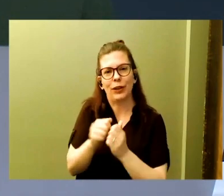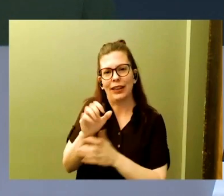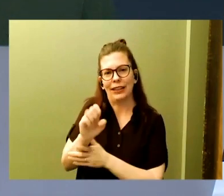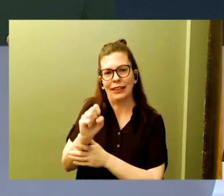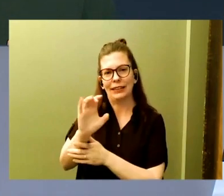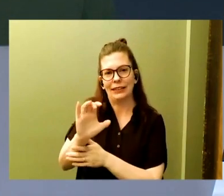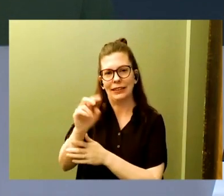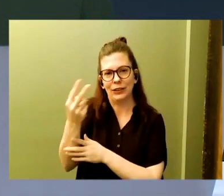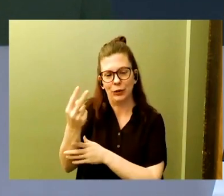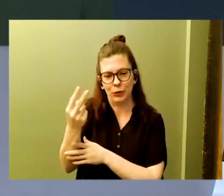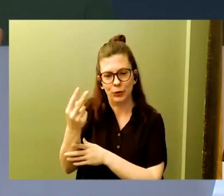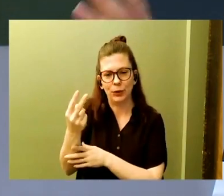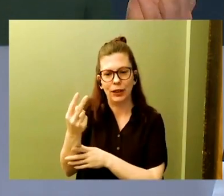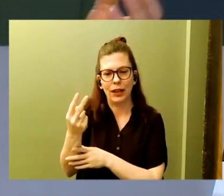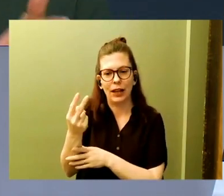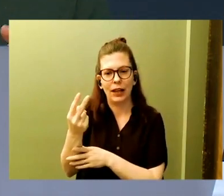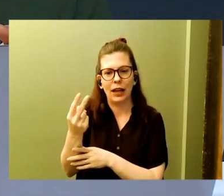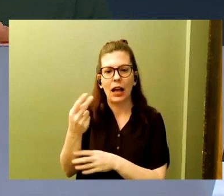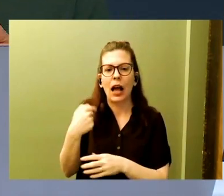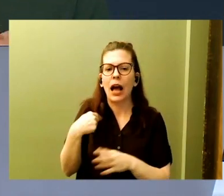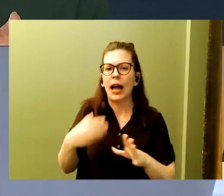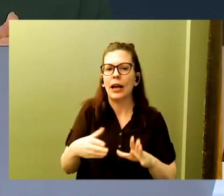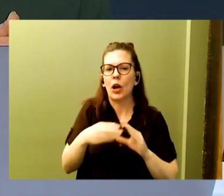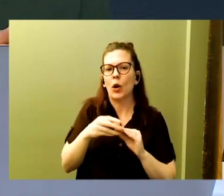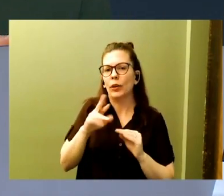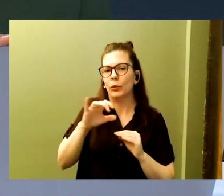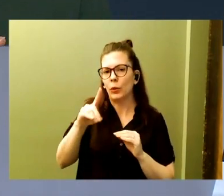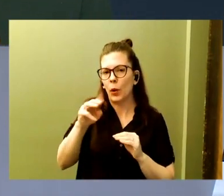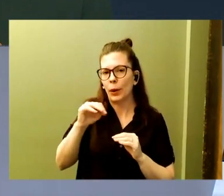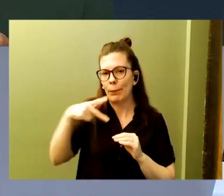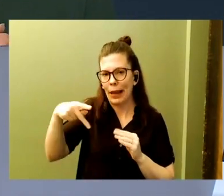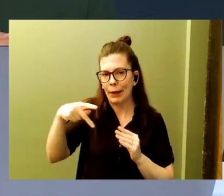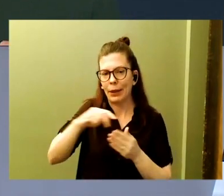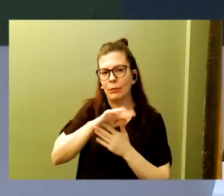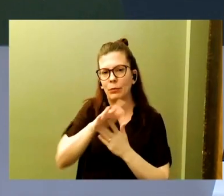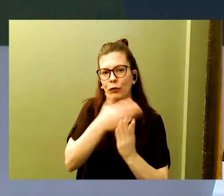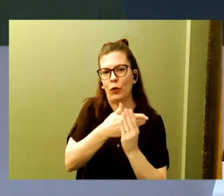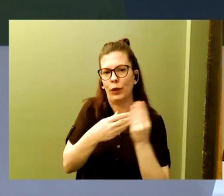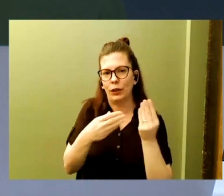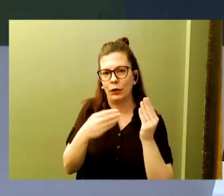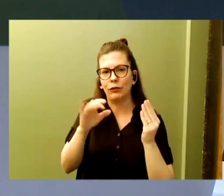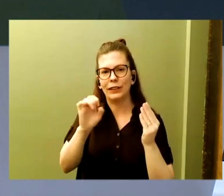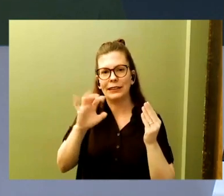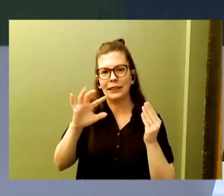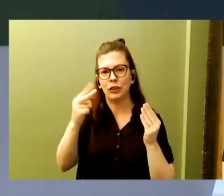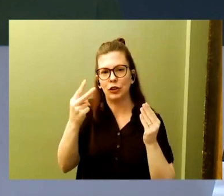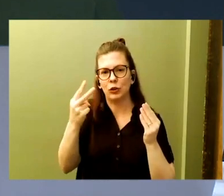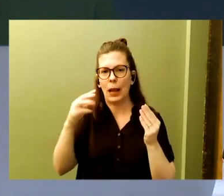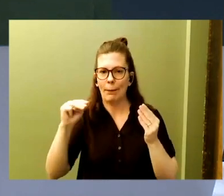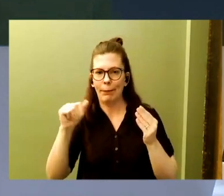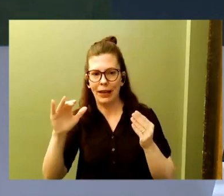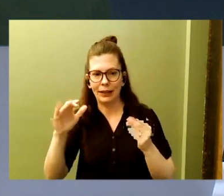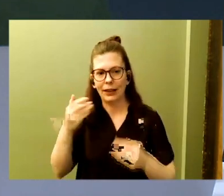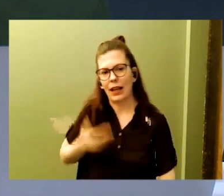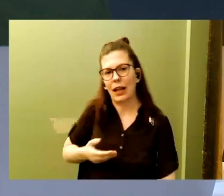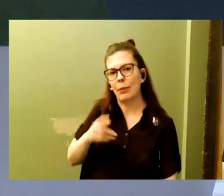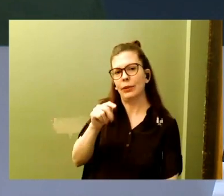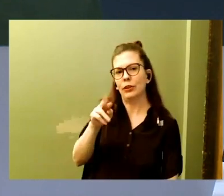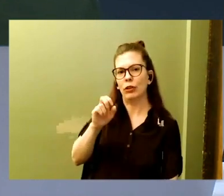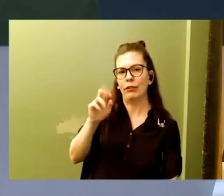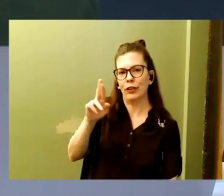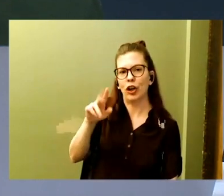I own the roadmap and the portfolio for EC2 Mac. And my name is Trevor Roberts. I'm a